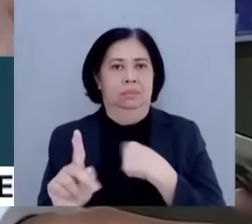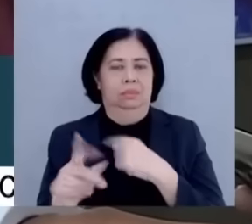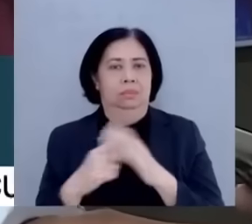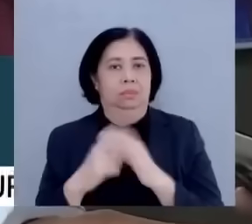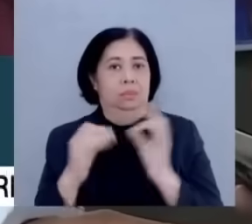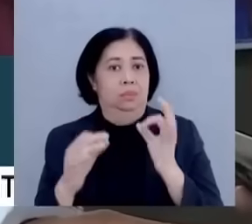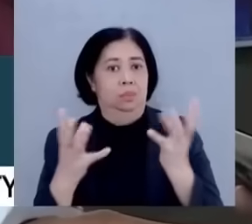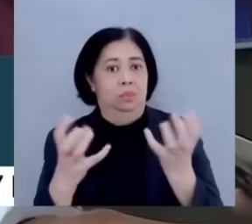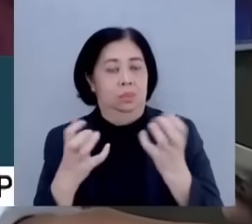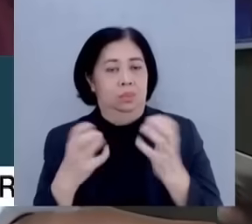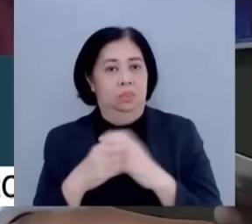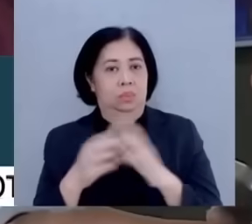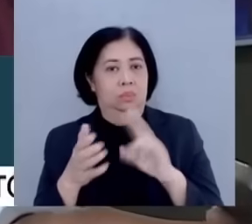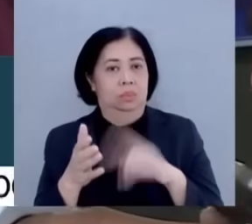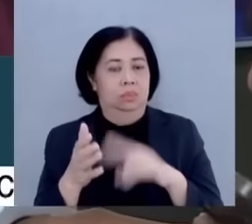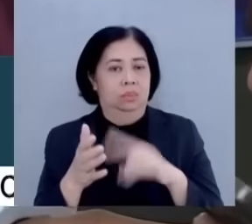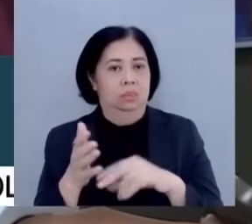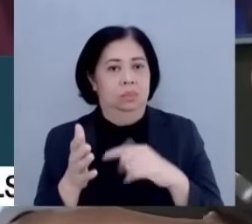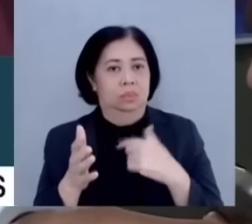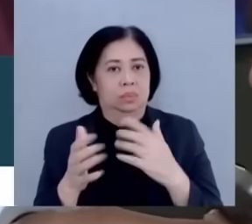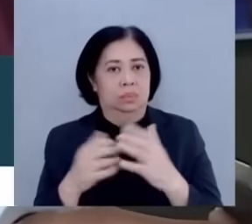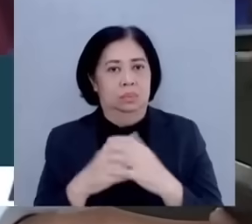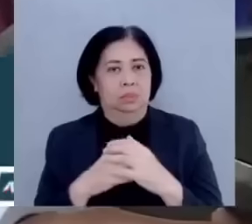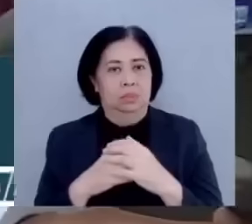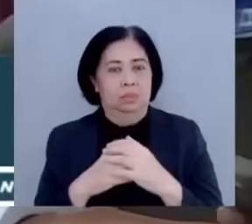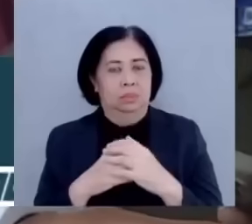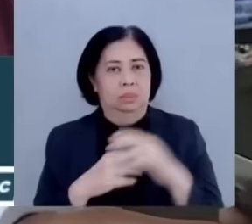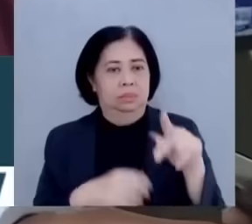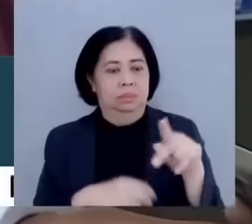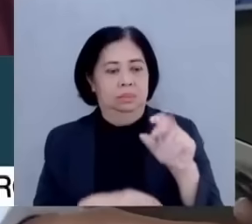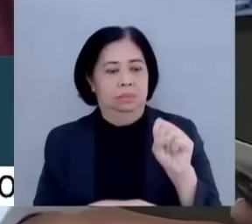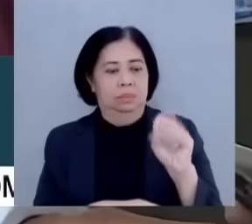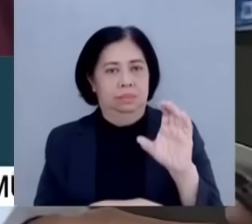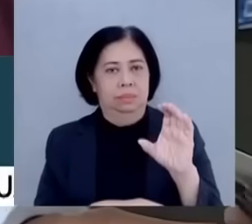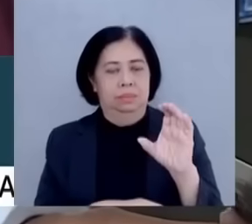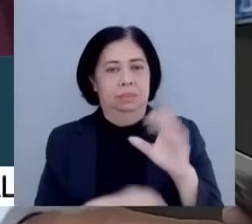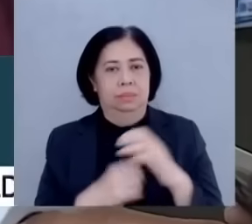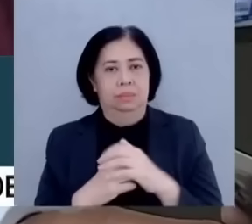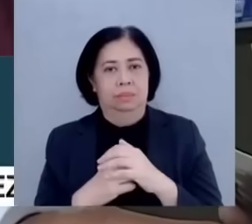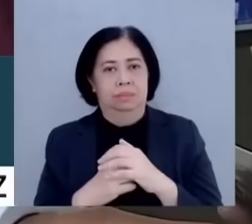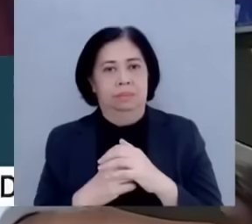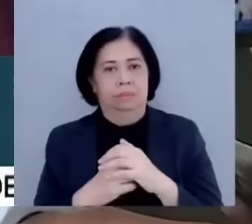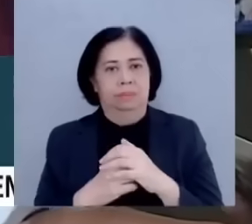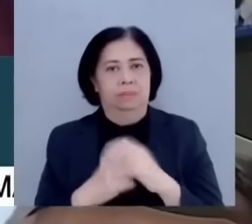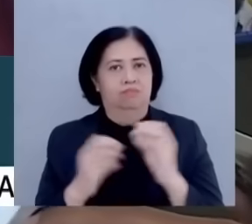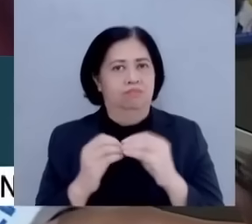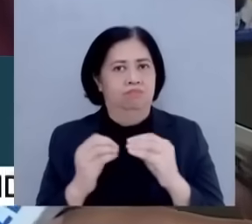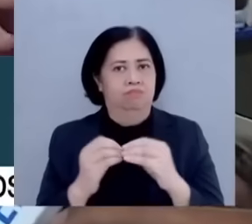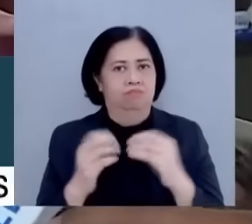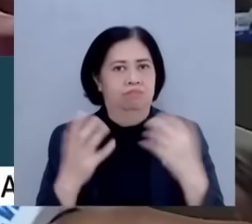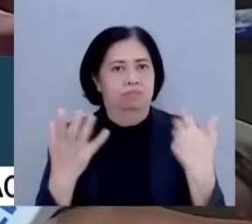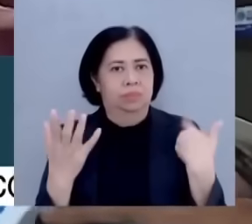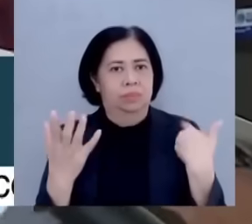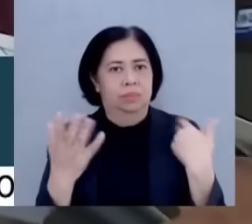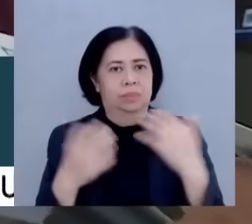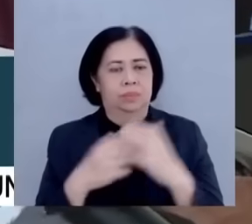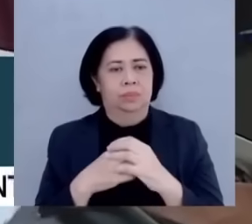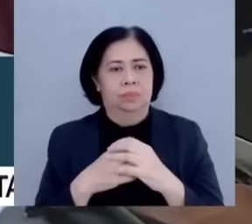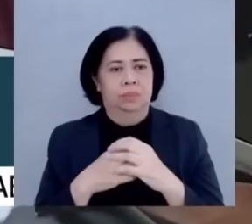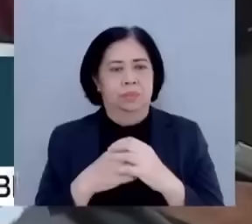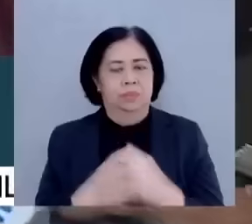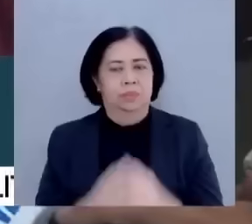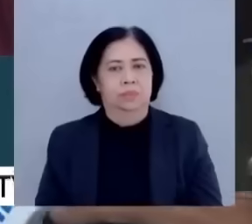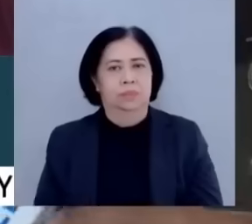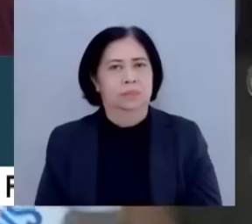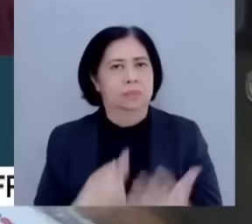nyo basahin ko yung PSC, mas ano yon, mas merong I discussed